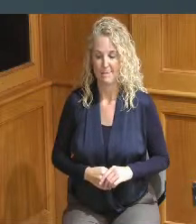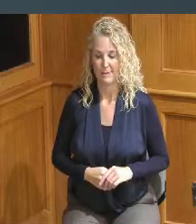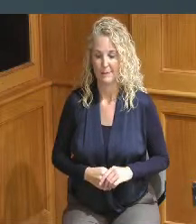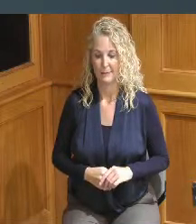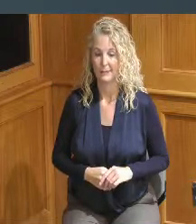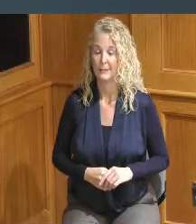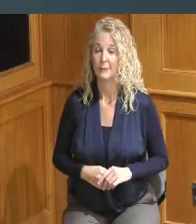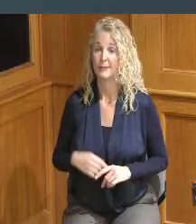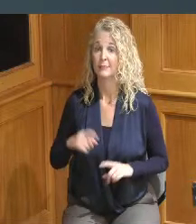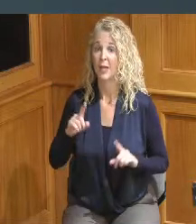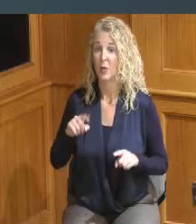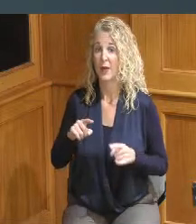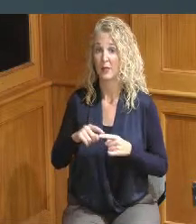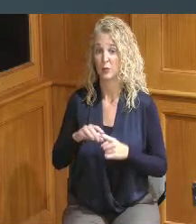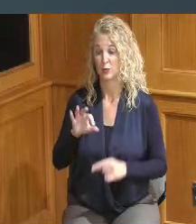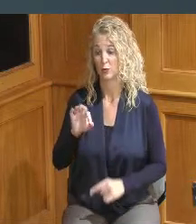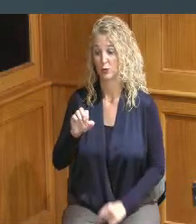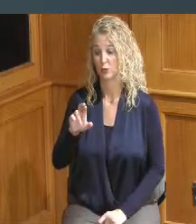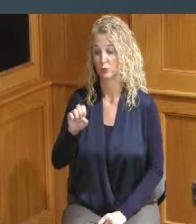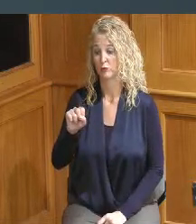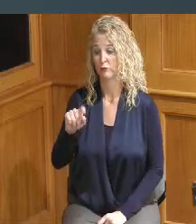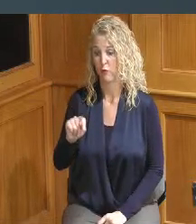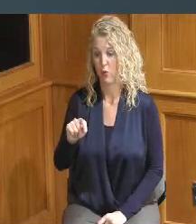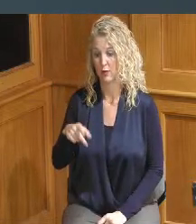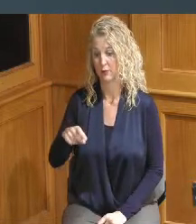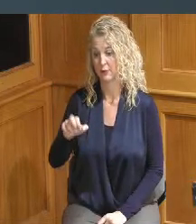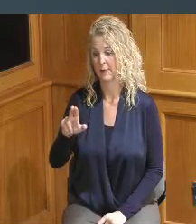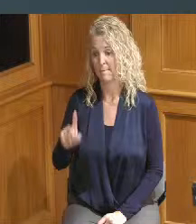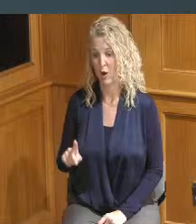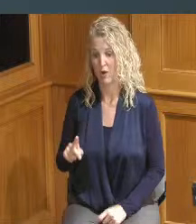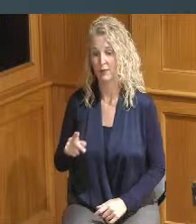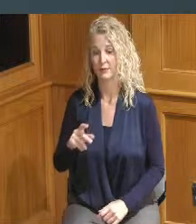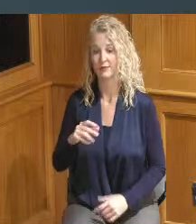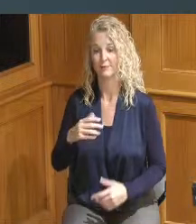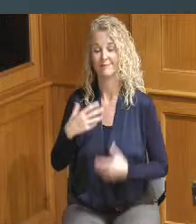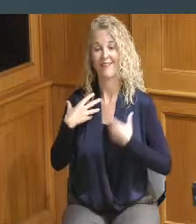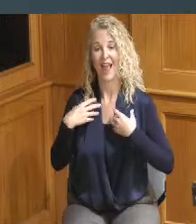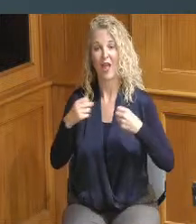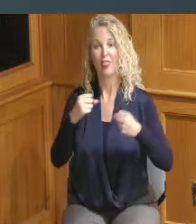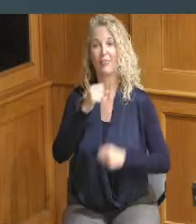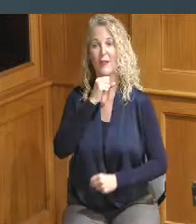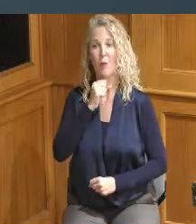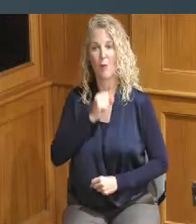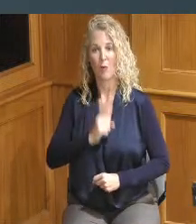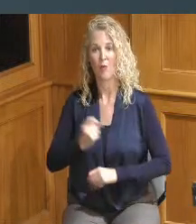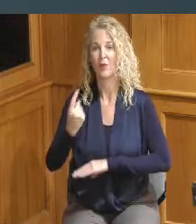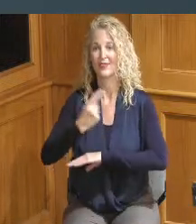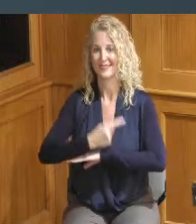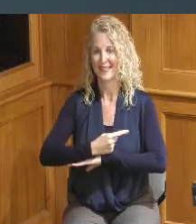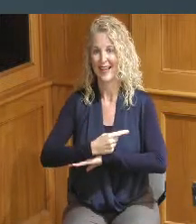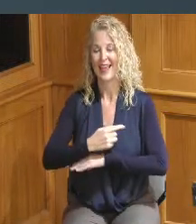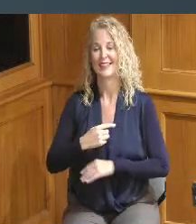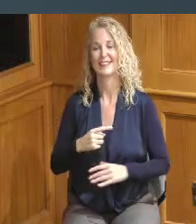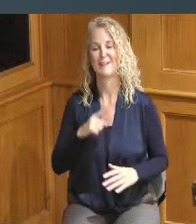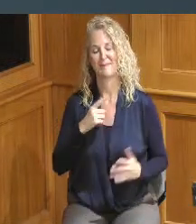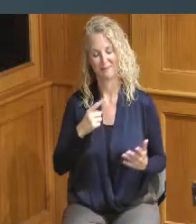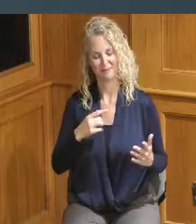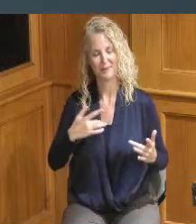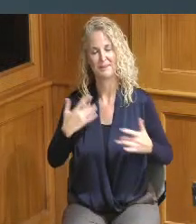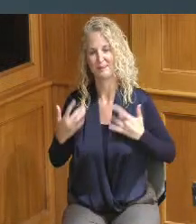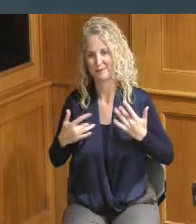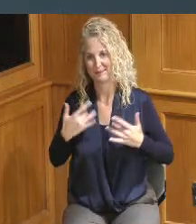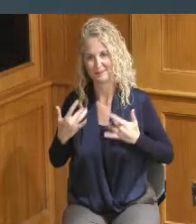was at the Forest Park, the Healthy Aging Day in Forest Park. Now, I'm very excited